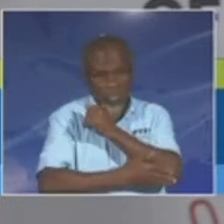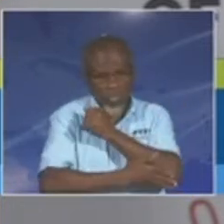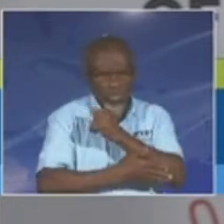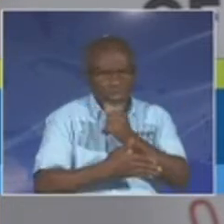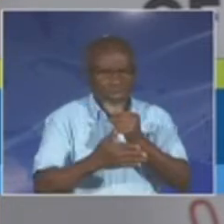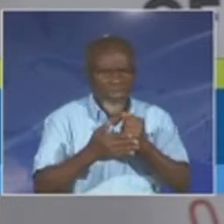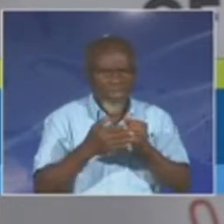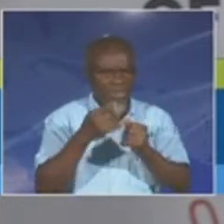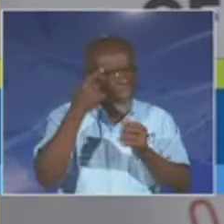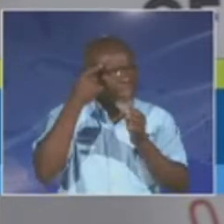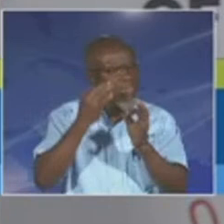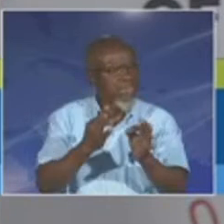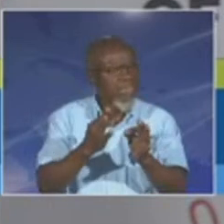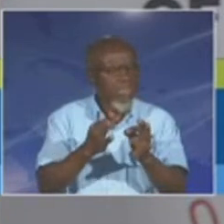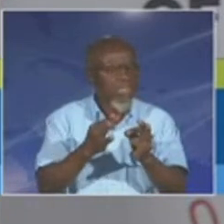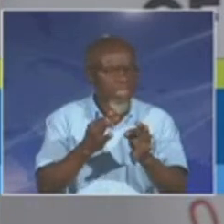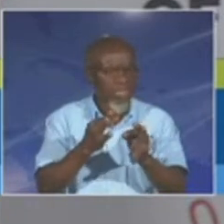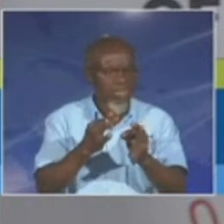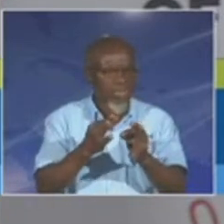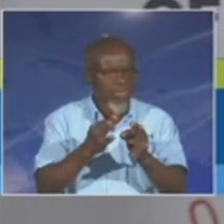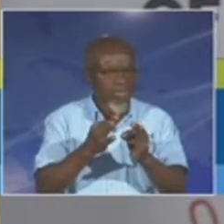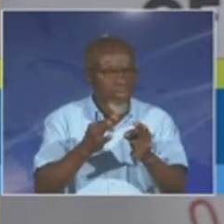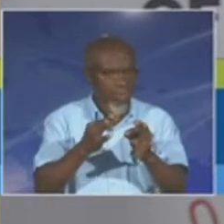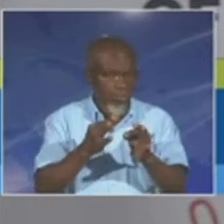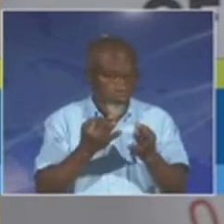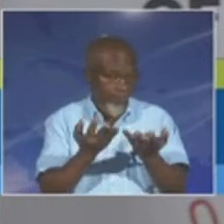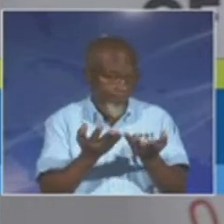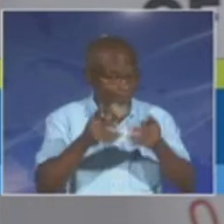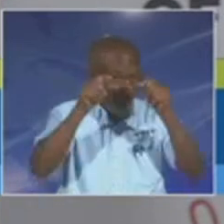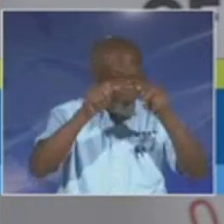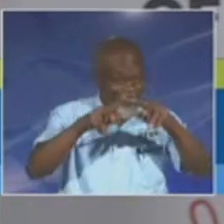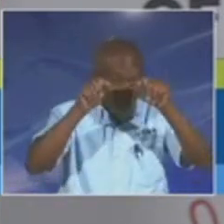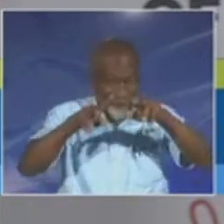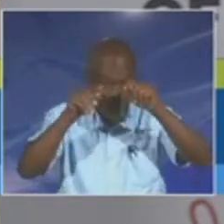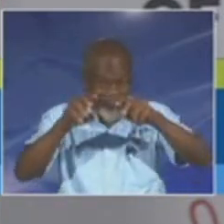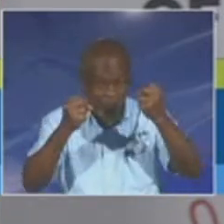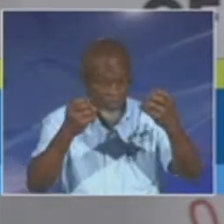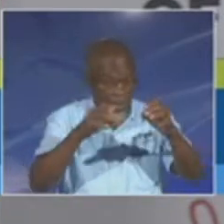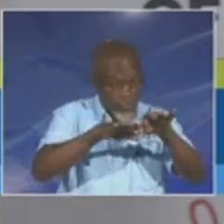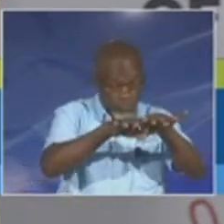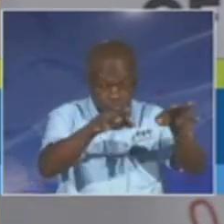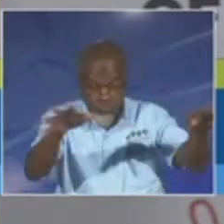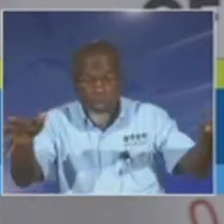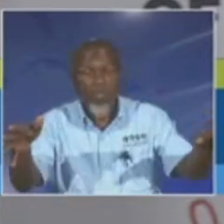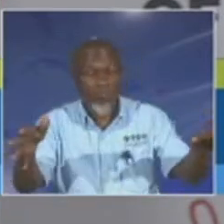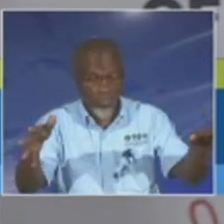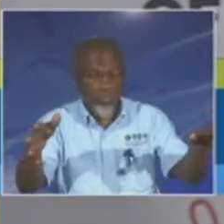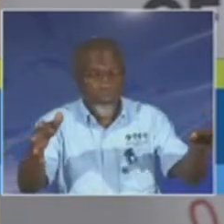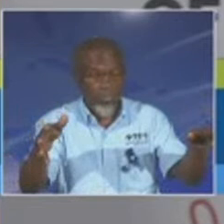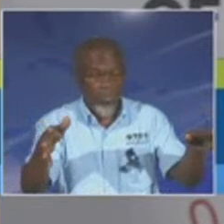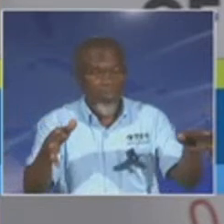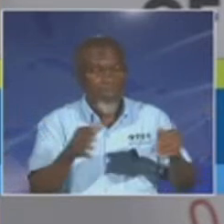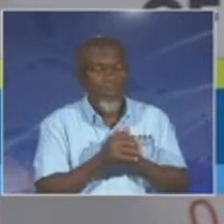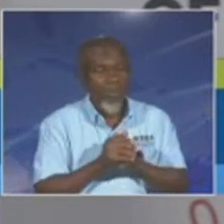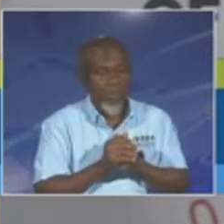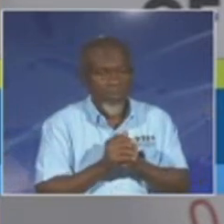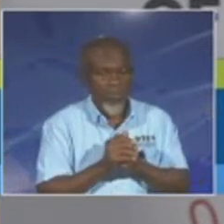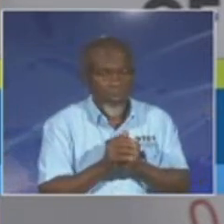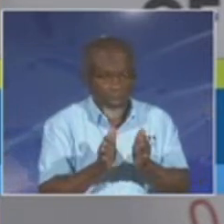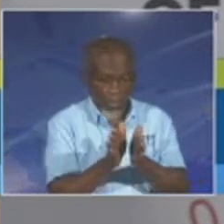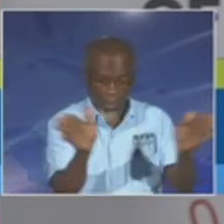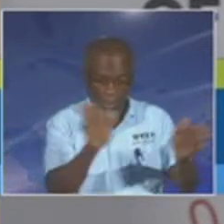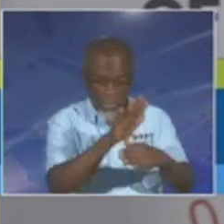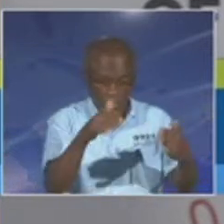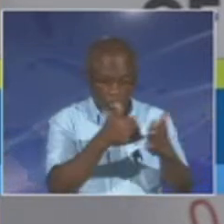a widespread testing strategy where they test everyone in the entire country. You know, those countries that are trying to get to different phases, for